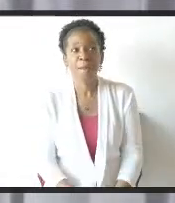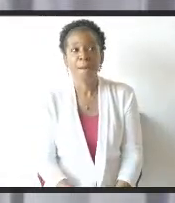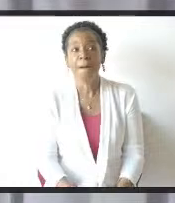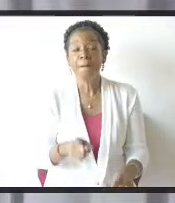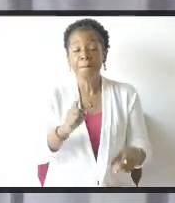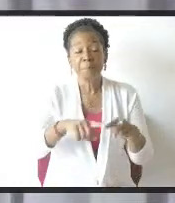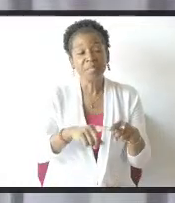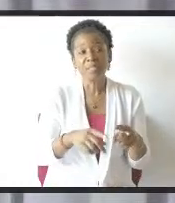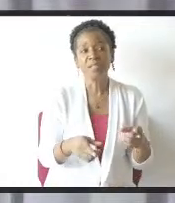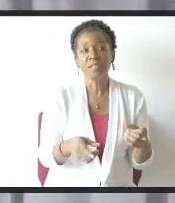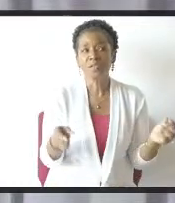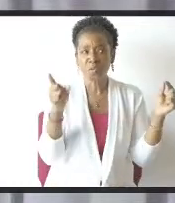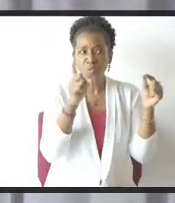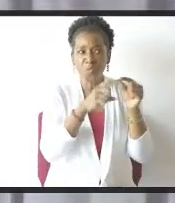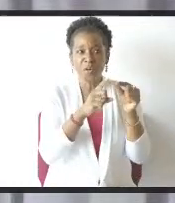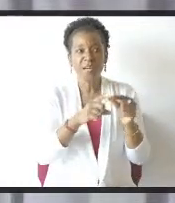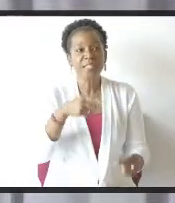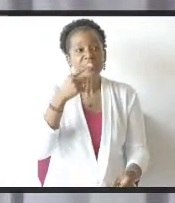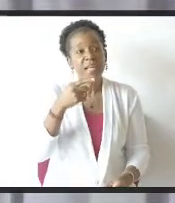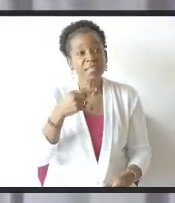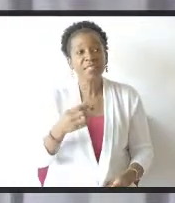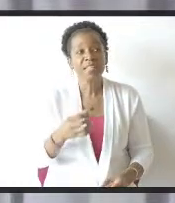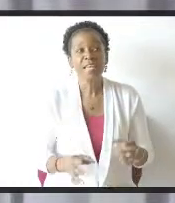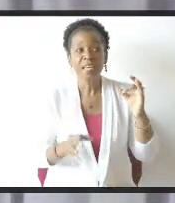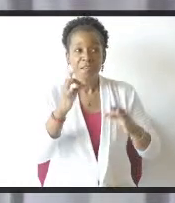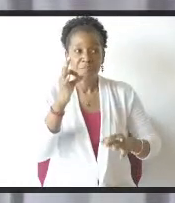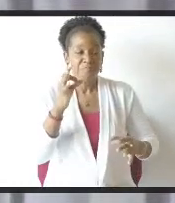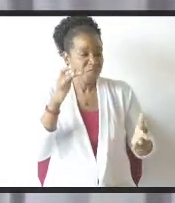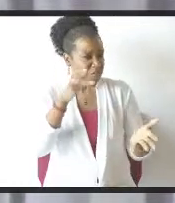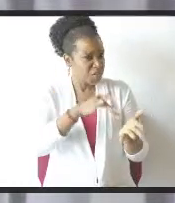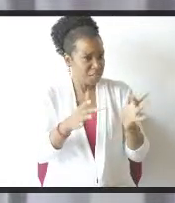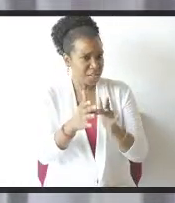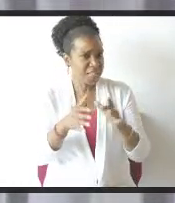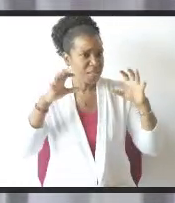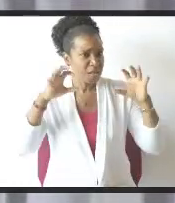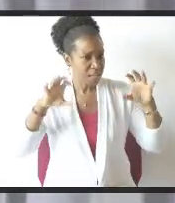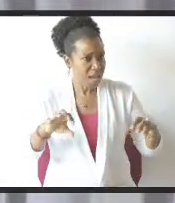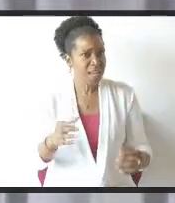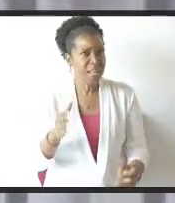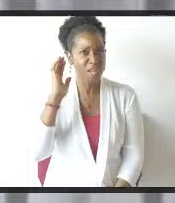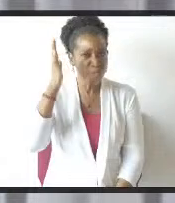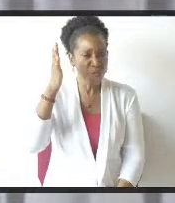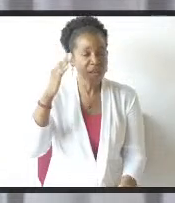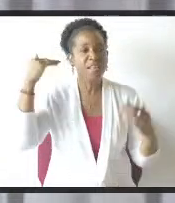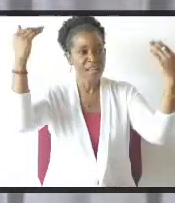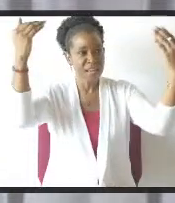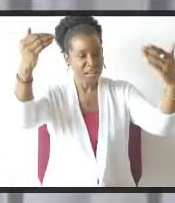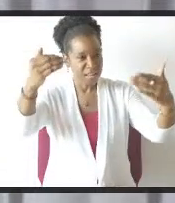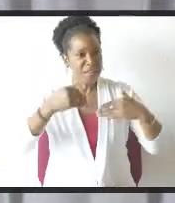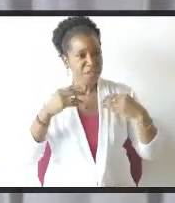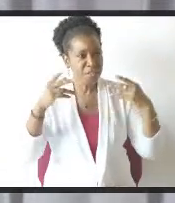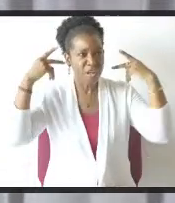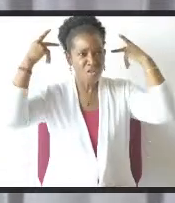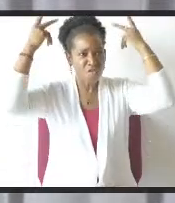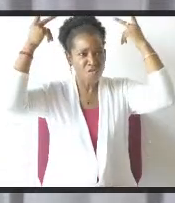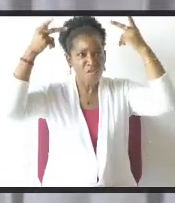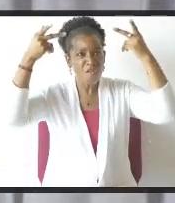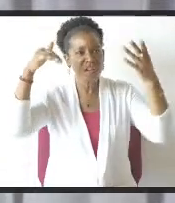and what you will be when Jesus Christ returns. But the word of God makes it very